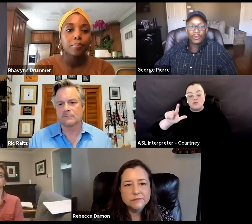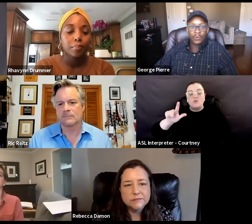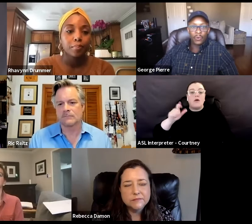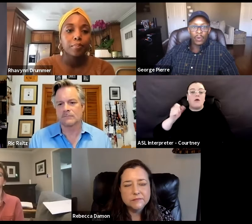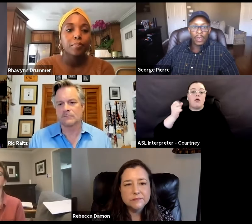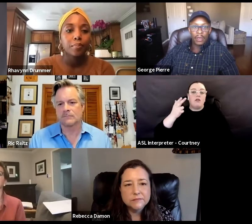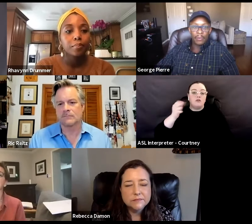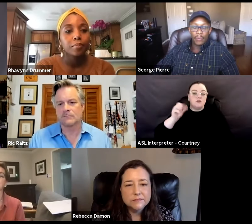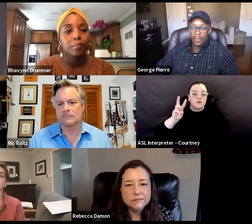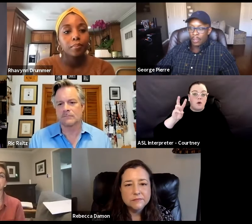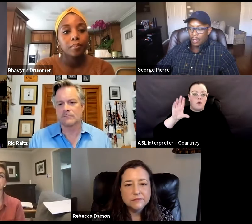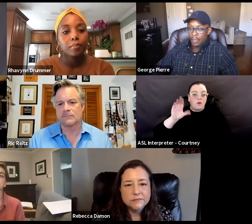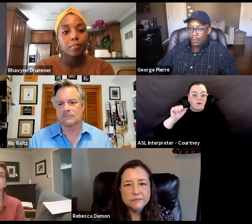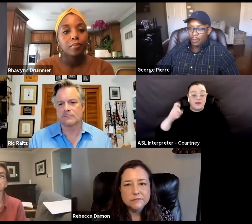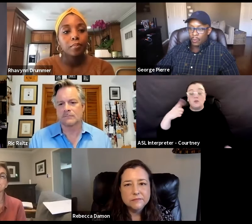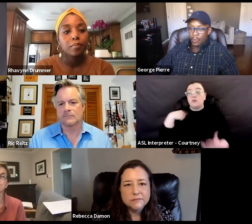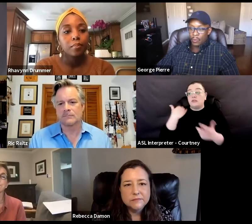represented to